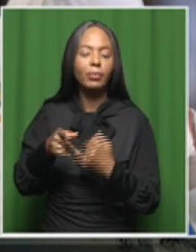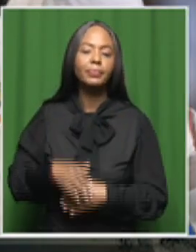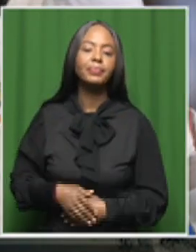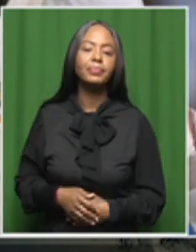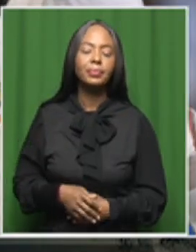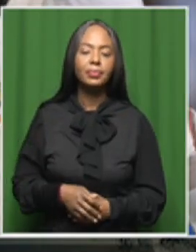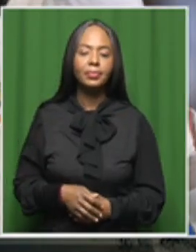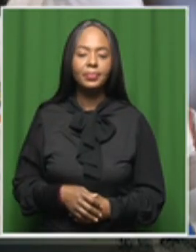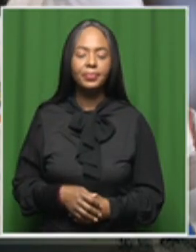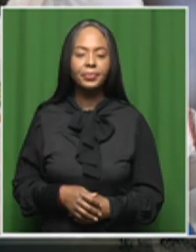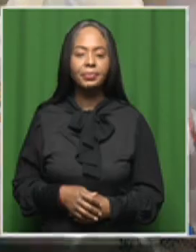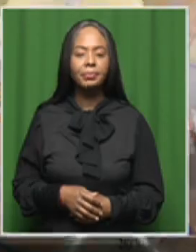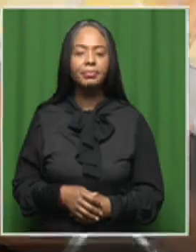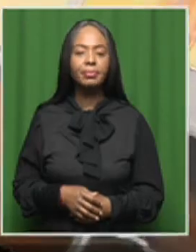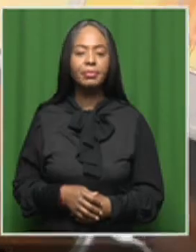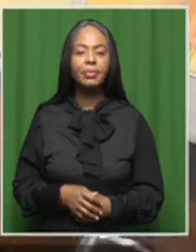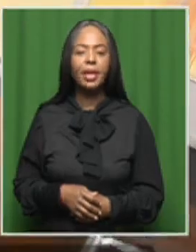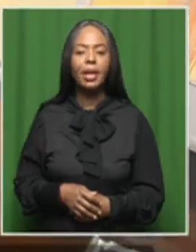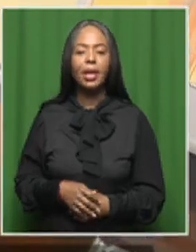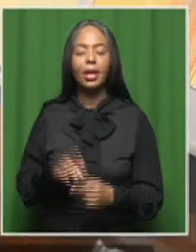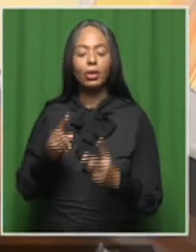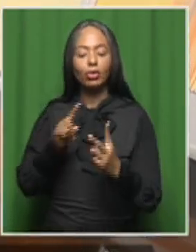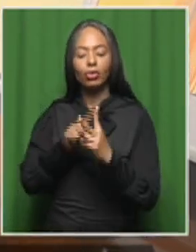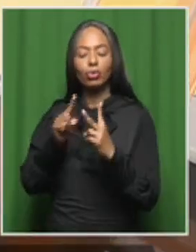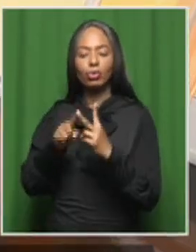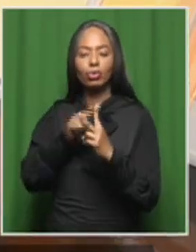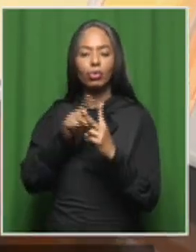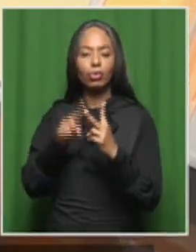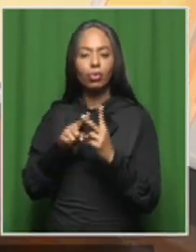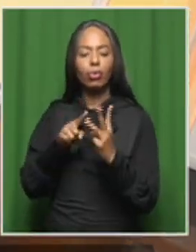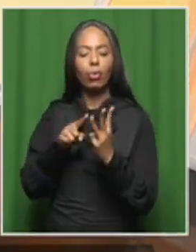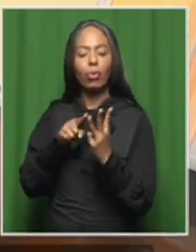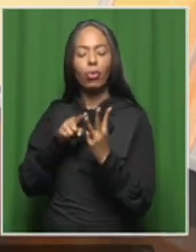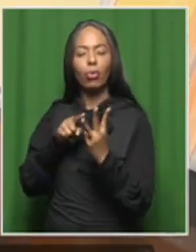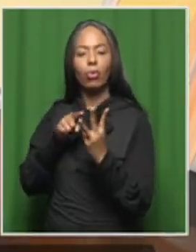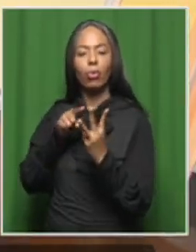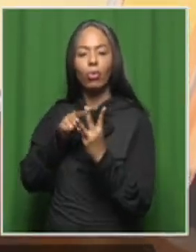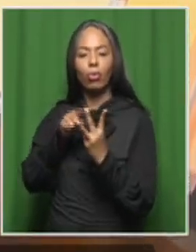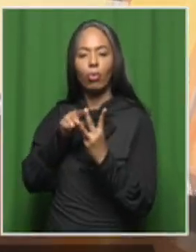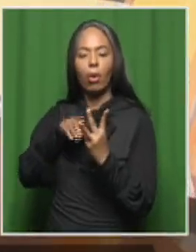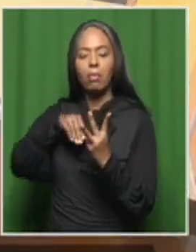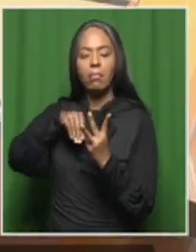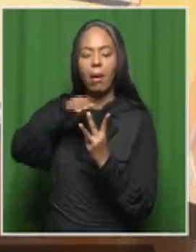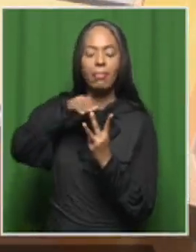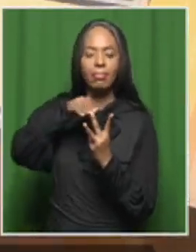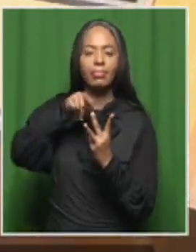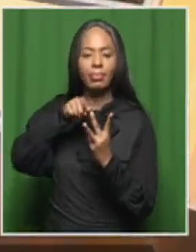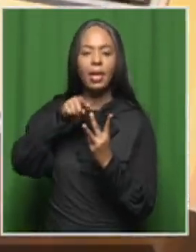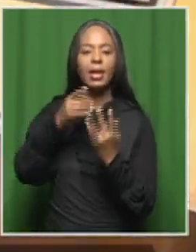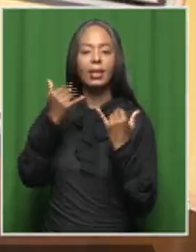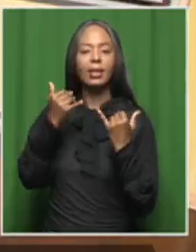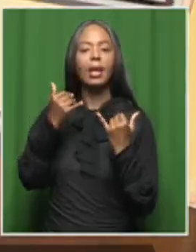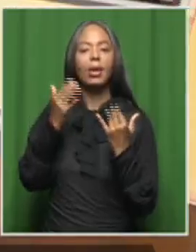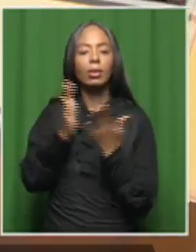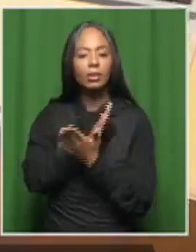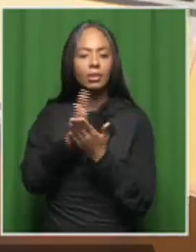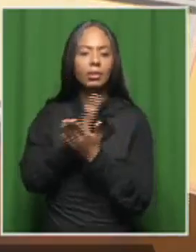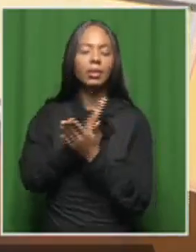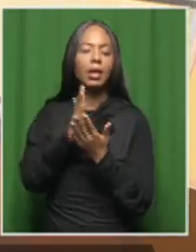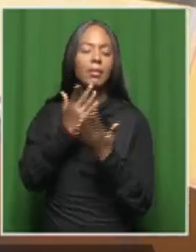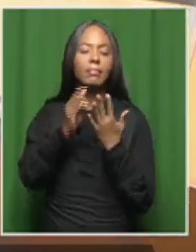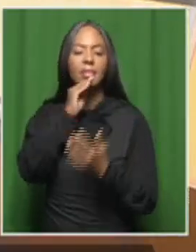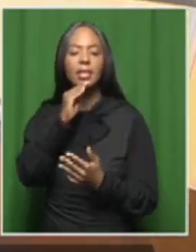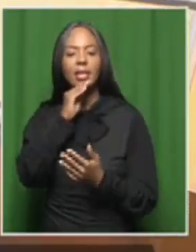you speak about those last 2 wickets that we're looking to get. And it sounds to me like your approach in this instance is all-out attack,